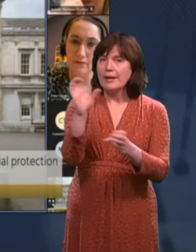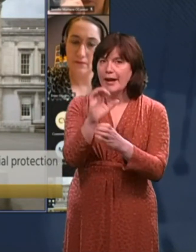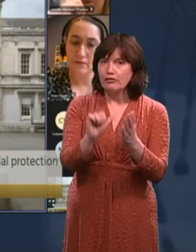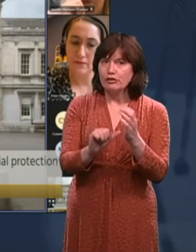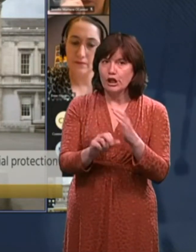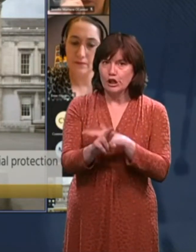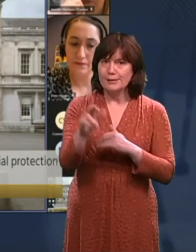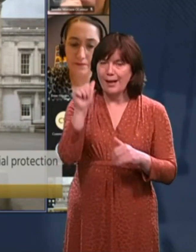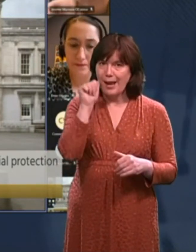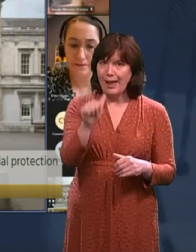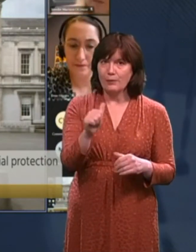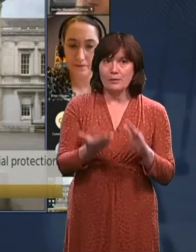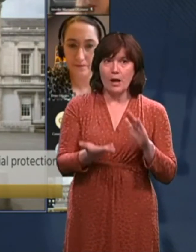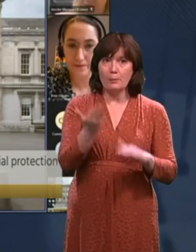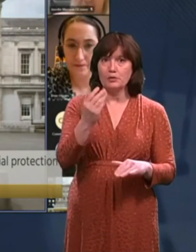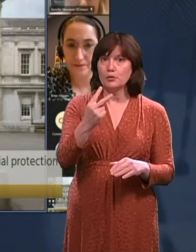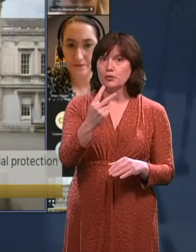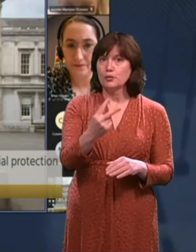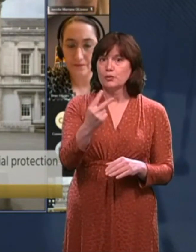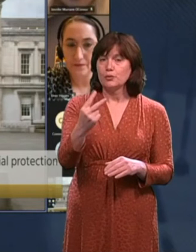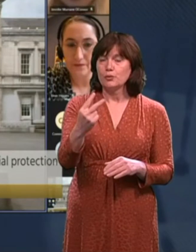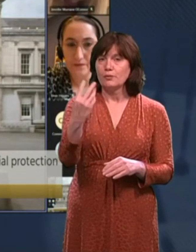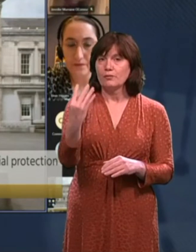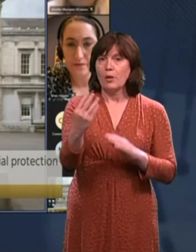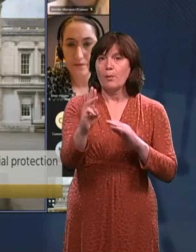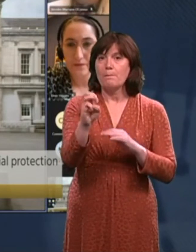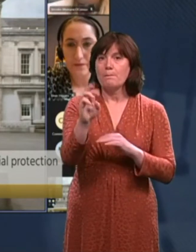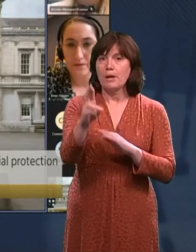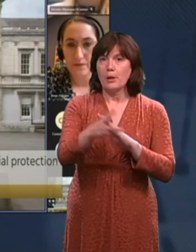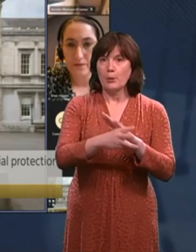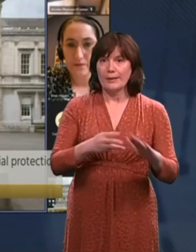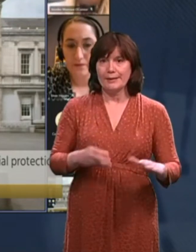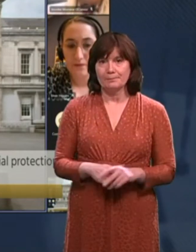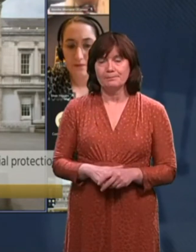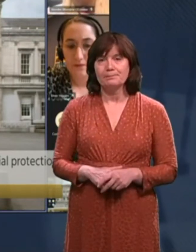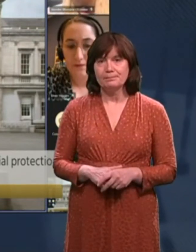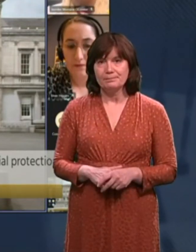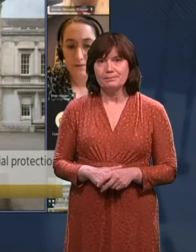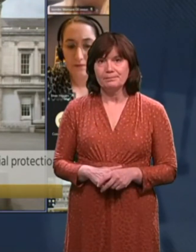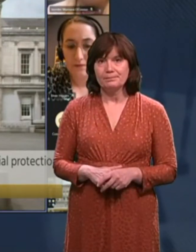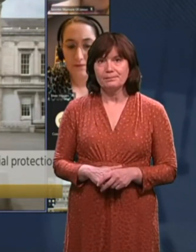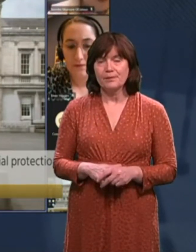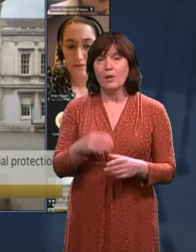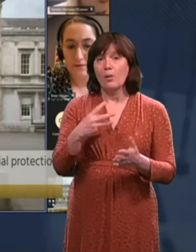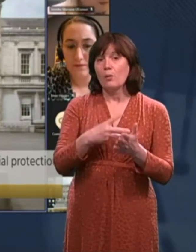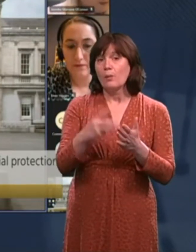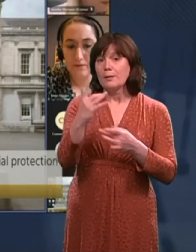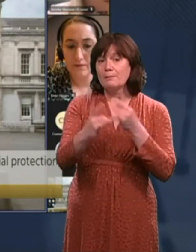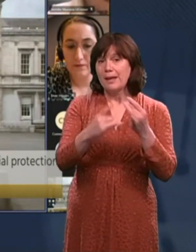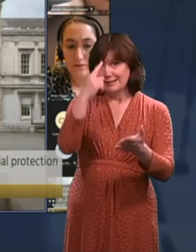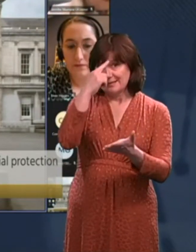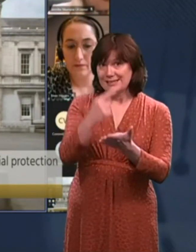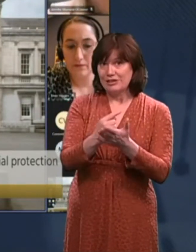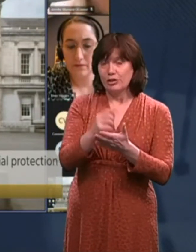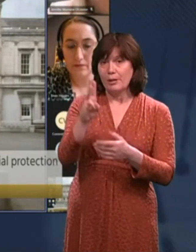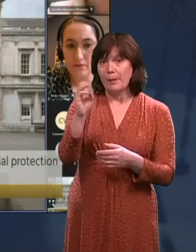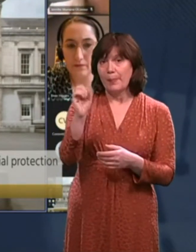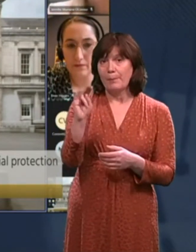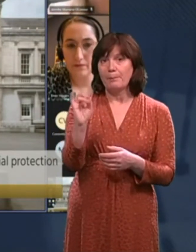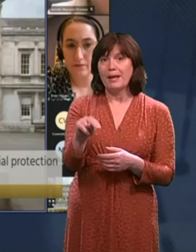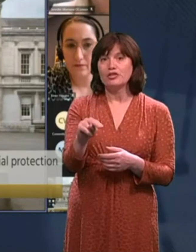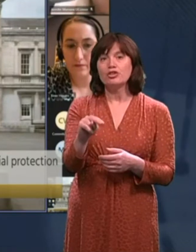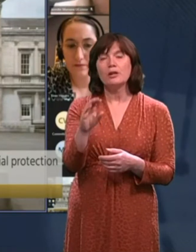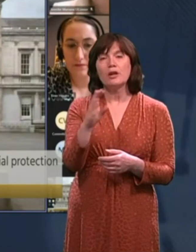of up to €224 per week. And when we make our decision on the Pensions Commission report,